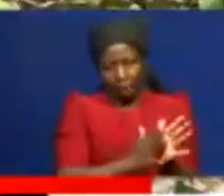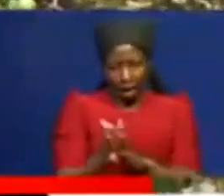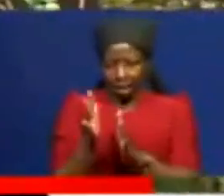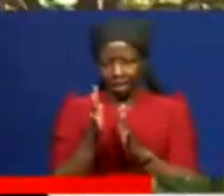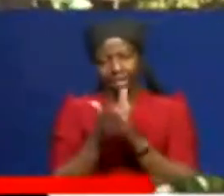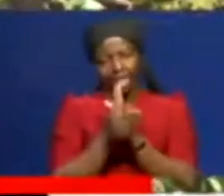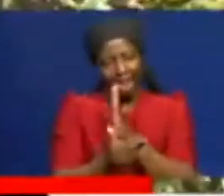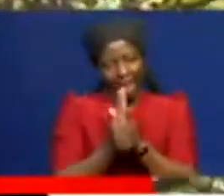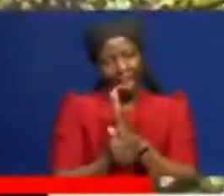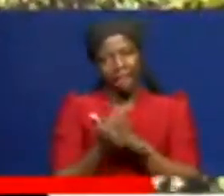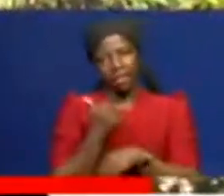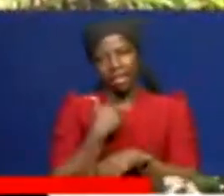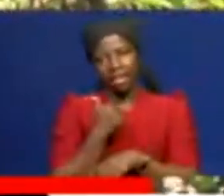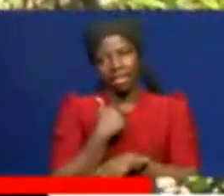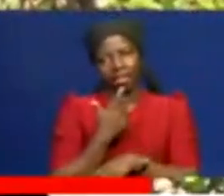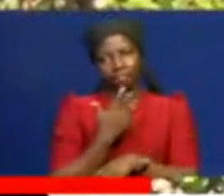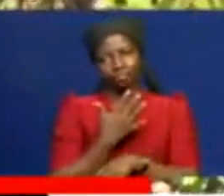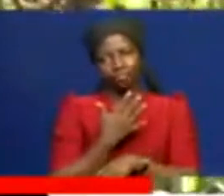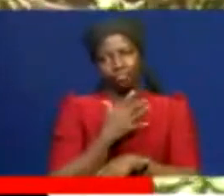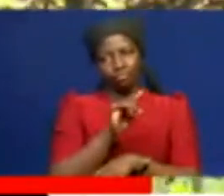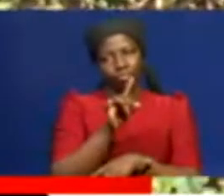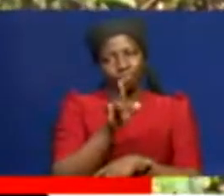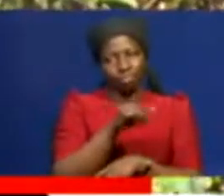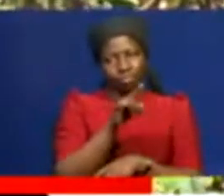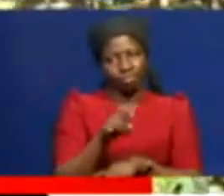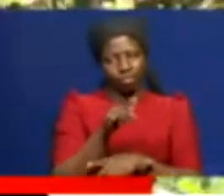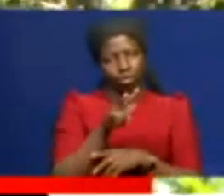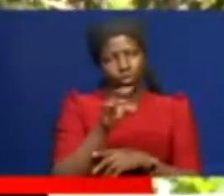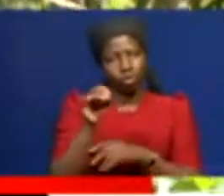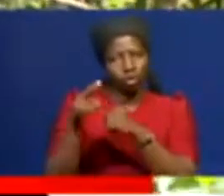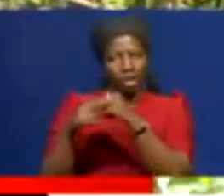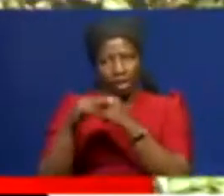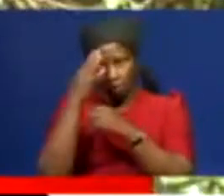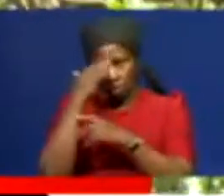had a lull in 2007 due to post-election violence. Mm-hmm. And again,